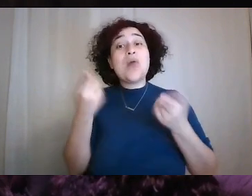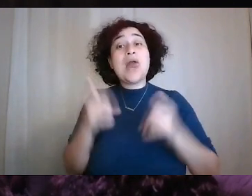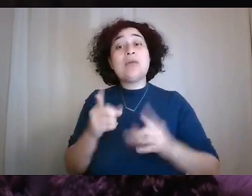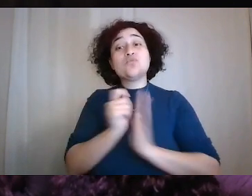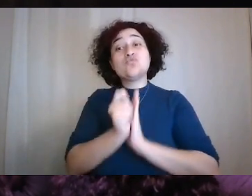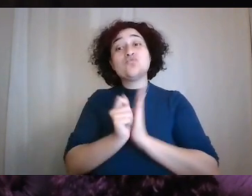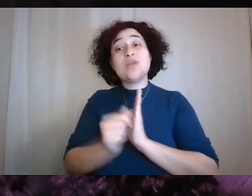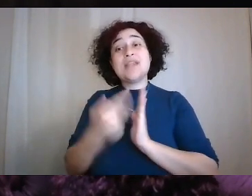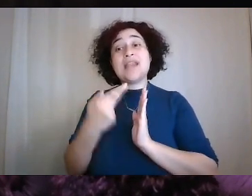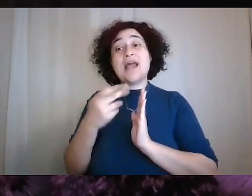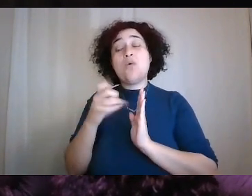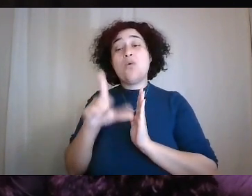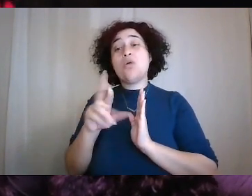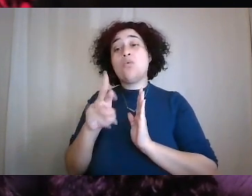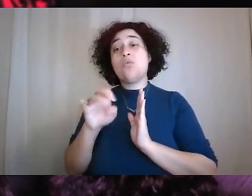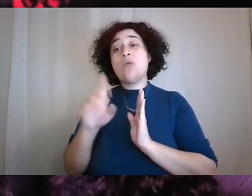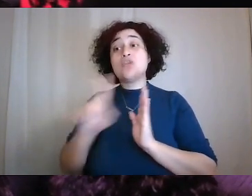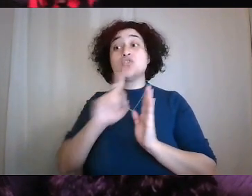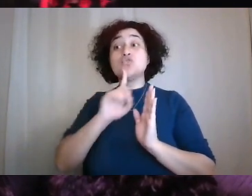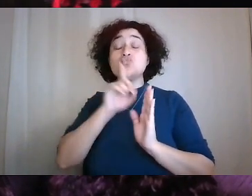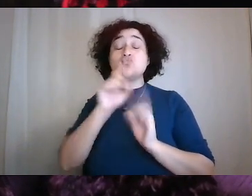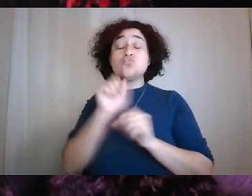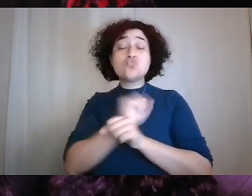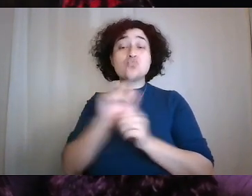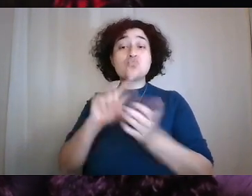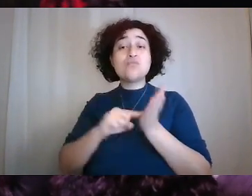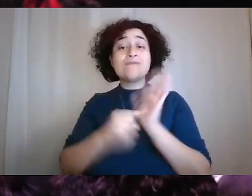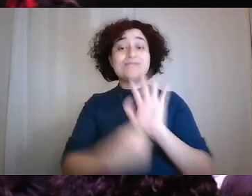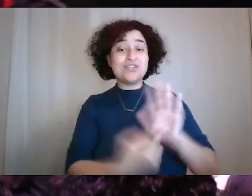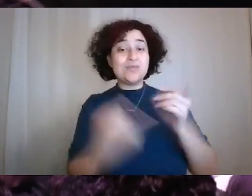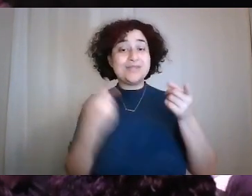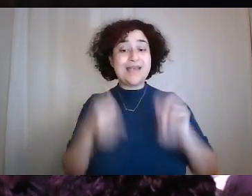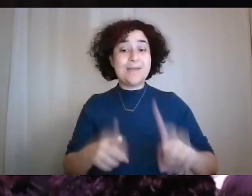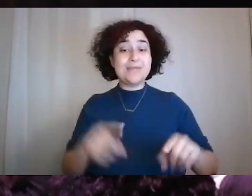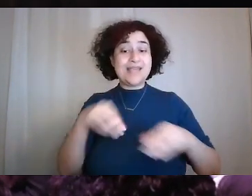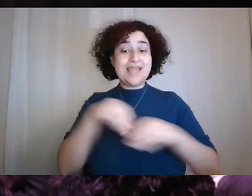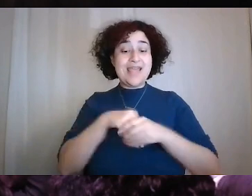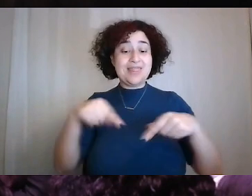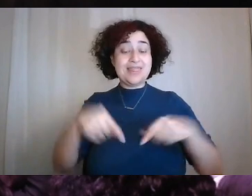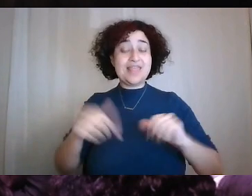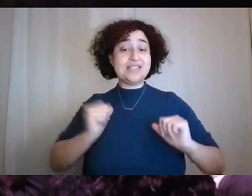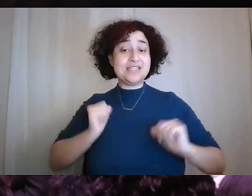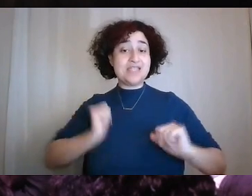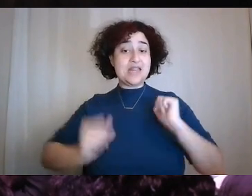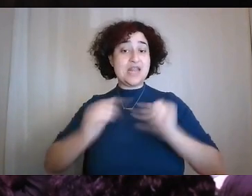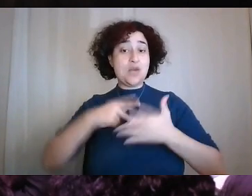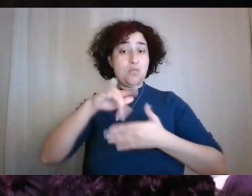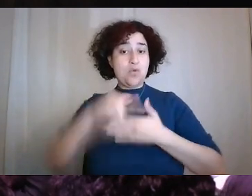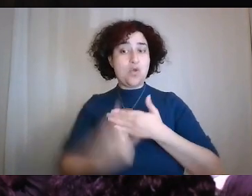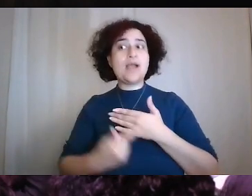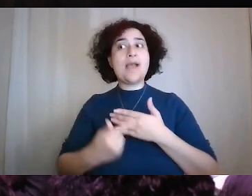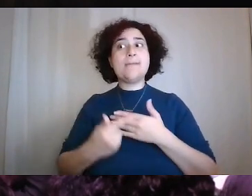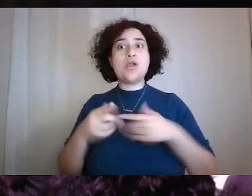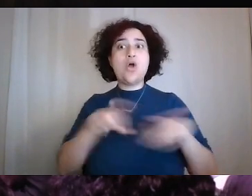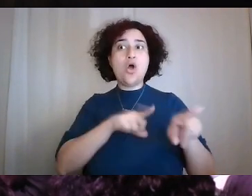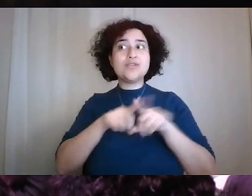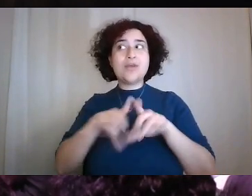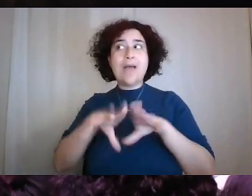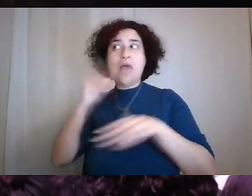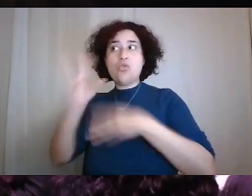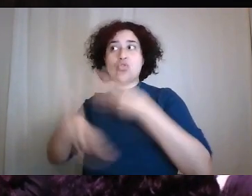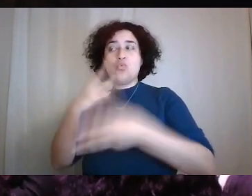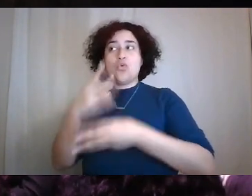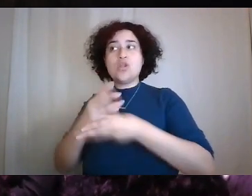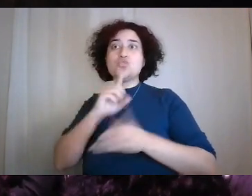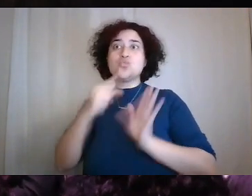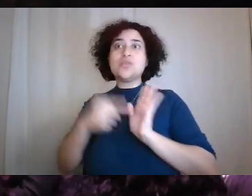theater, not even just in this country, but beyond. And this is really modeling the future. So I can't thank you all enough. Please know